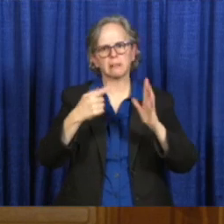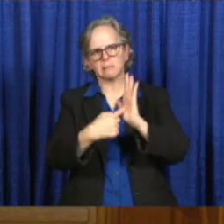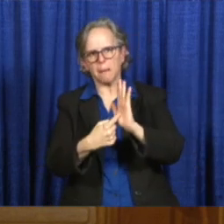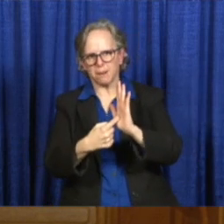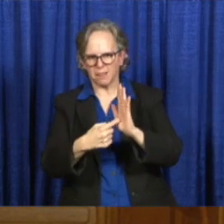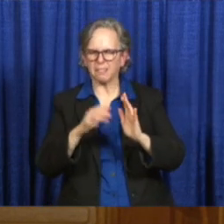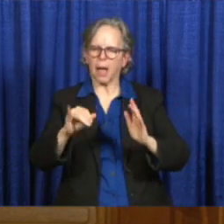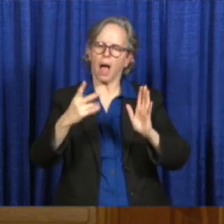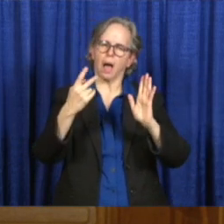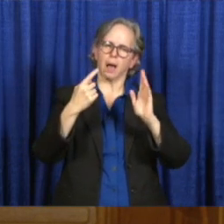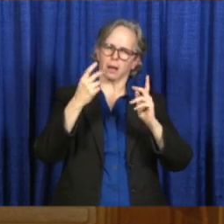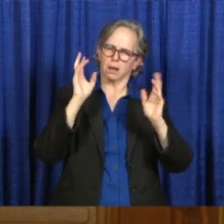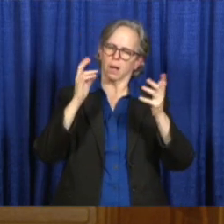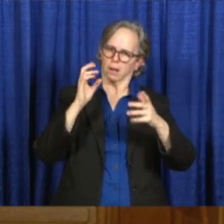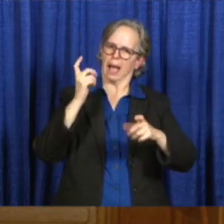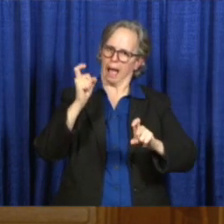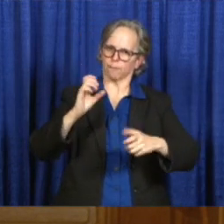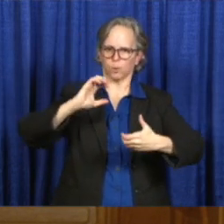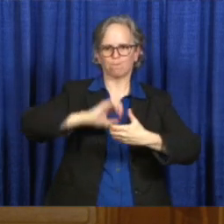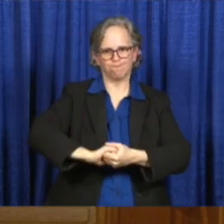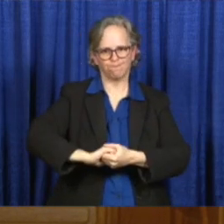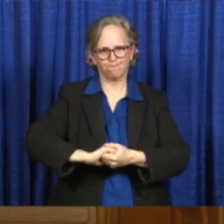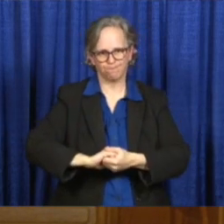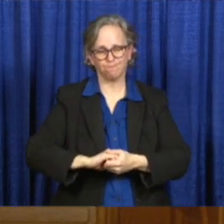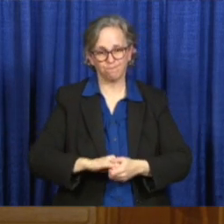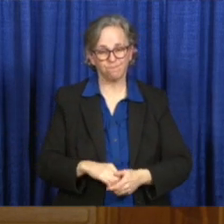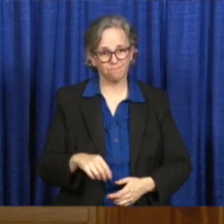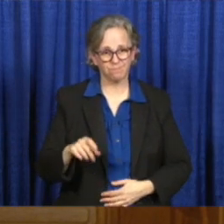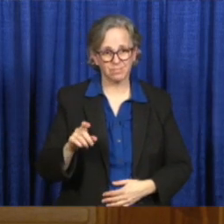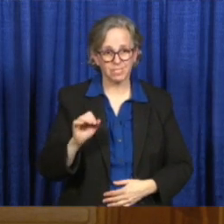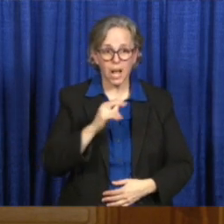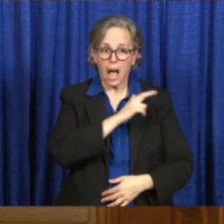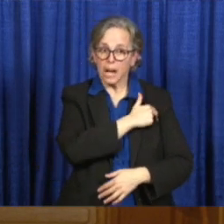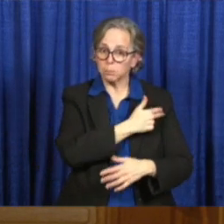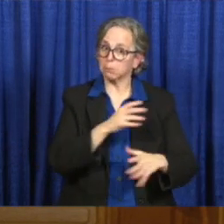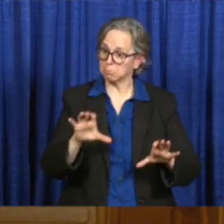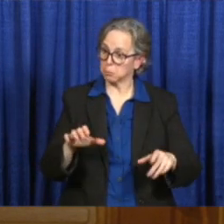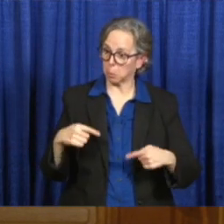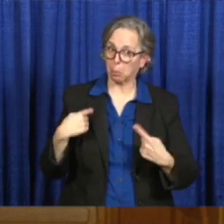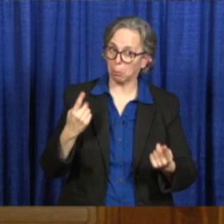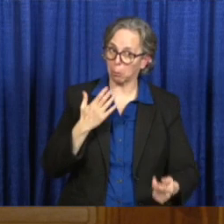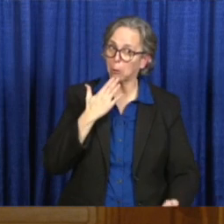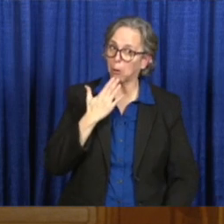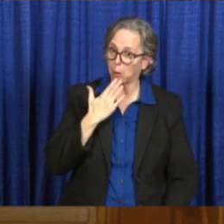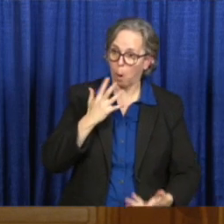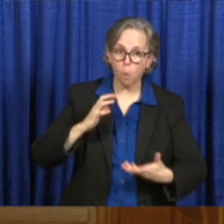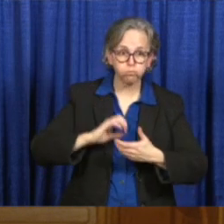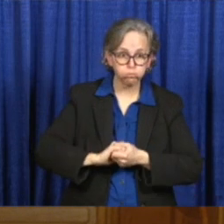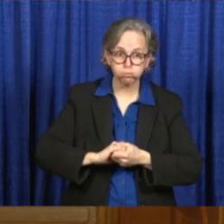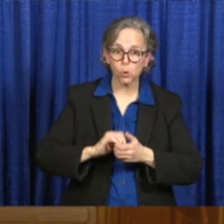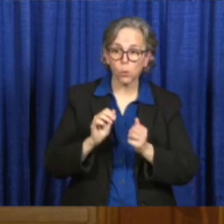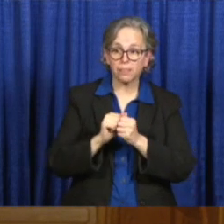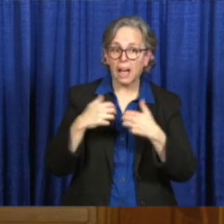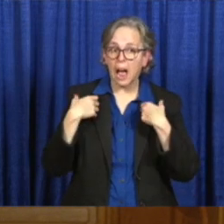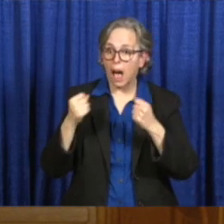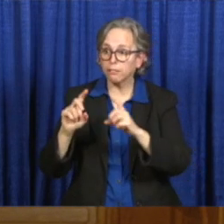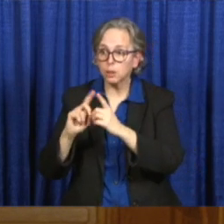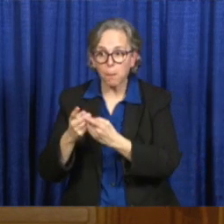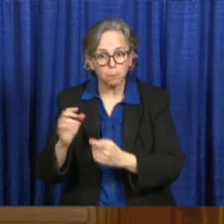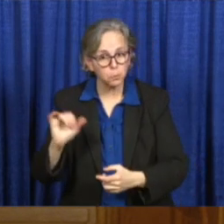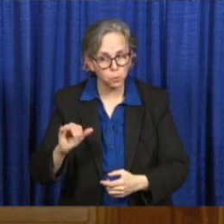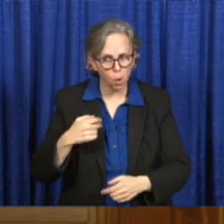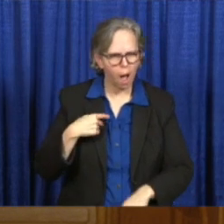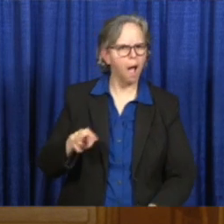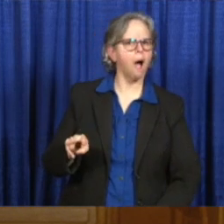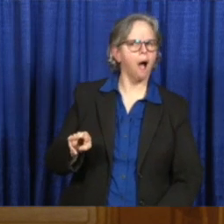together. And the hospitals, look, I think they're doing a good job. They're working with our health department, and they're also now working